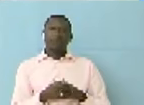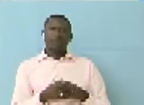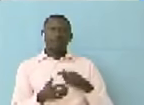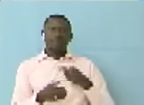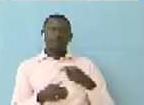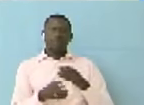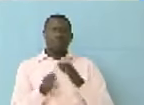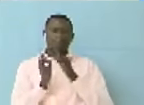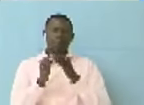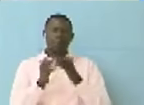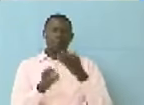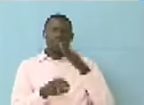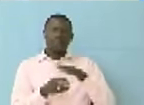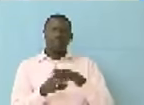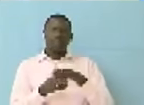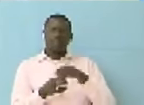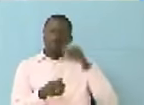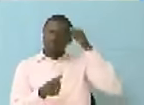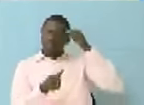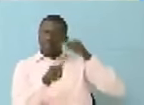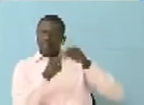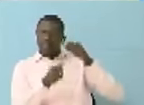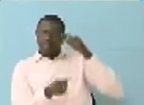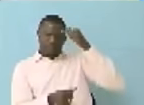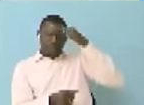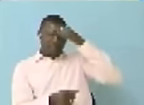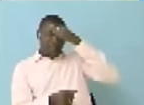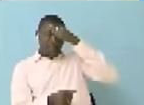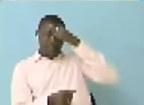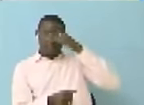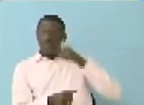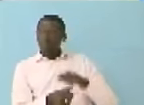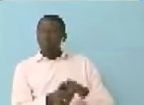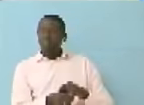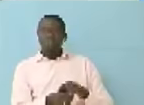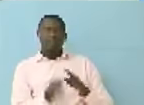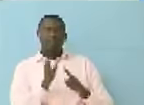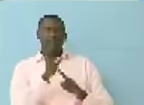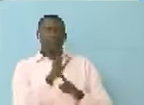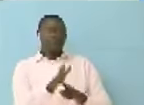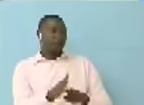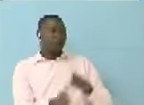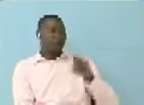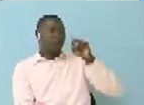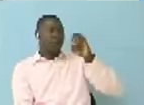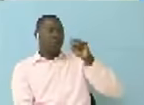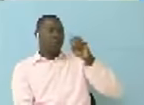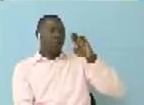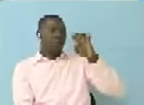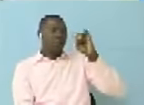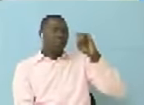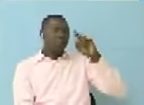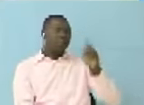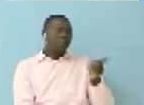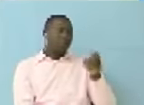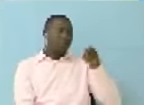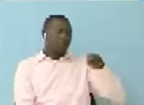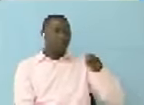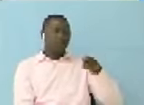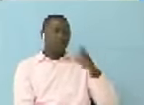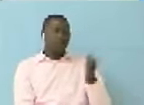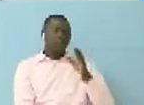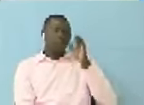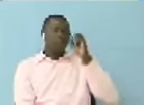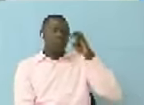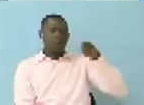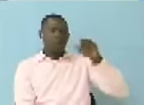Kavimbatala Ningoldo Lundu Komala Minamira Minamira. Sering Omar Fall testified here and he said he knows Moumadou Sagnang very